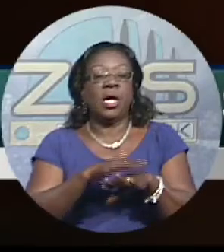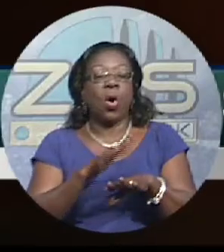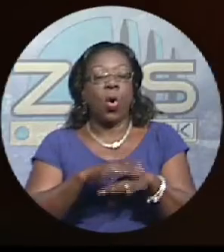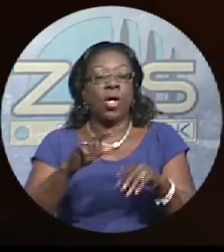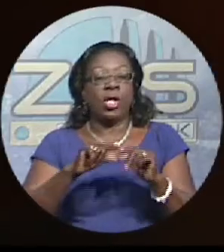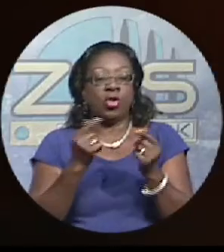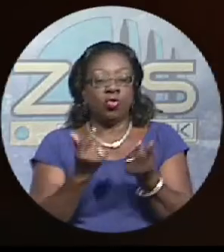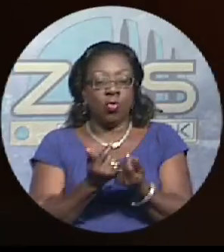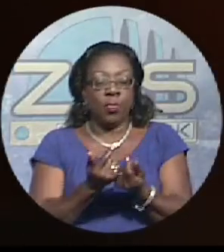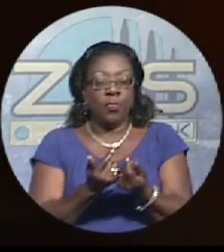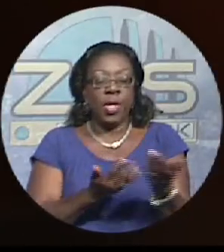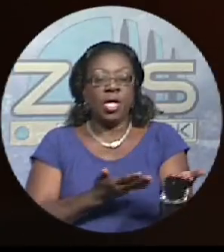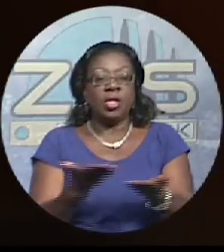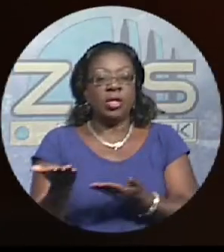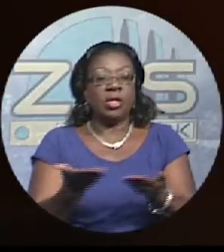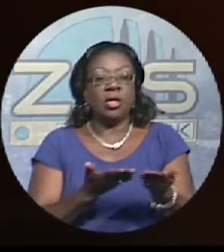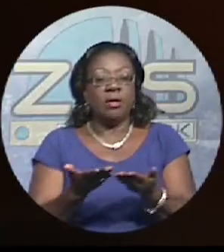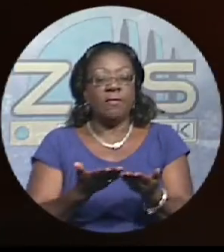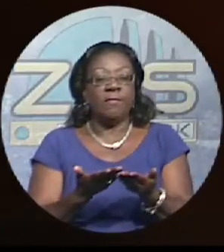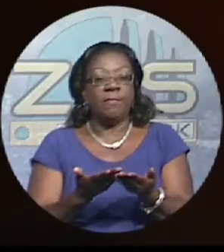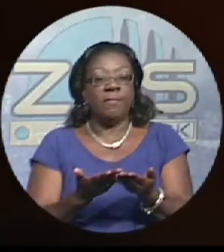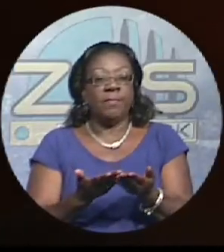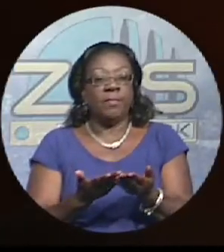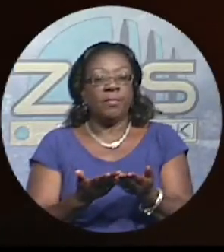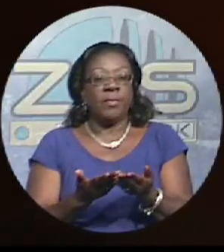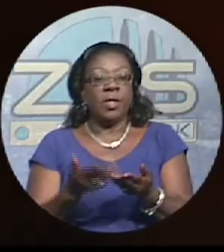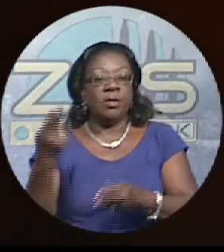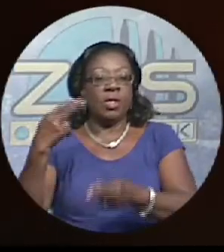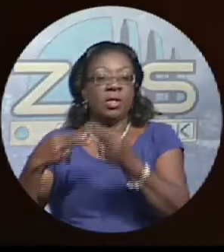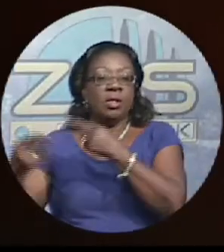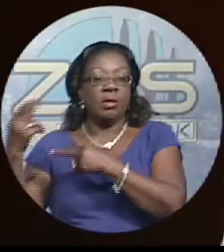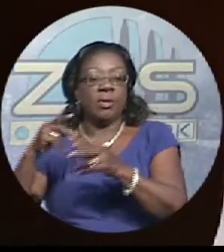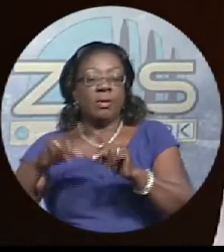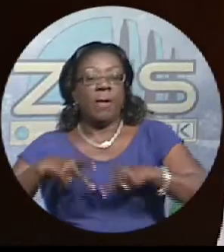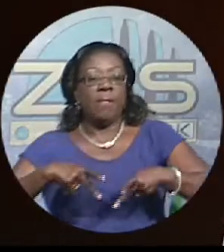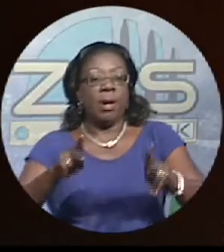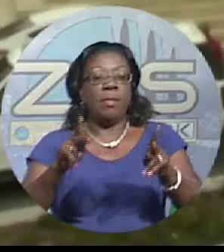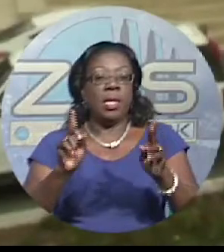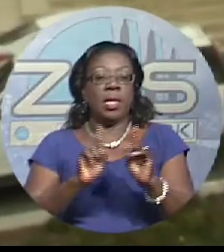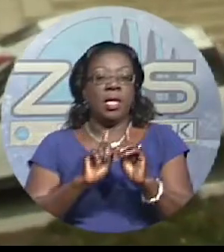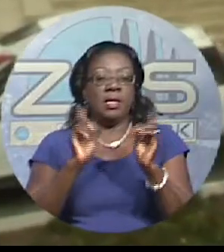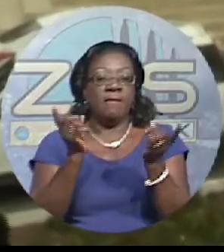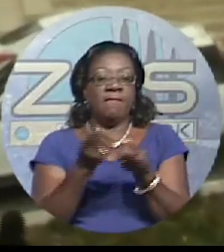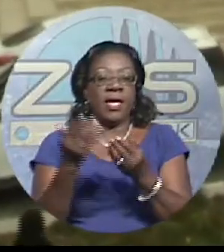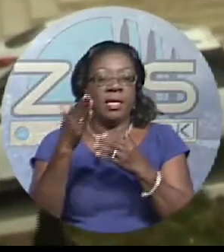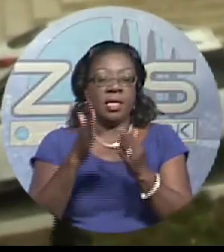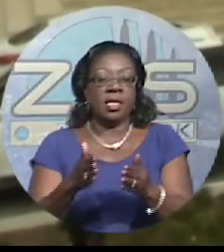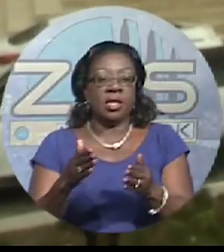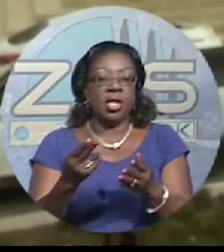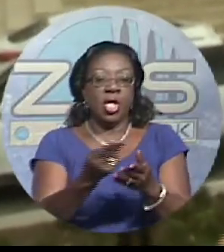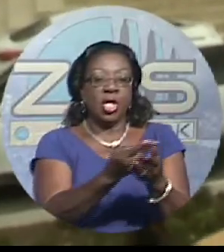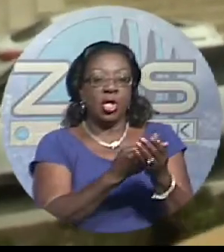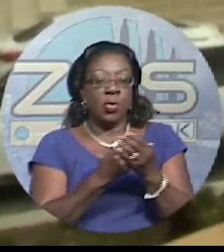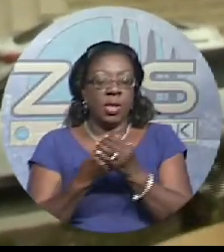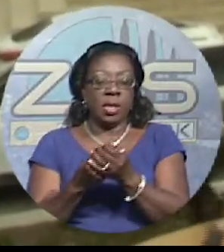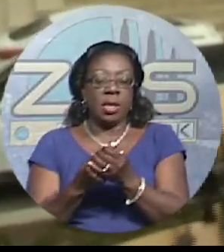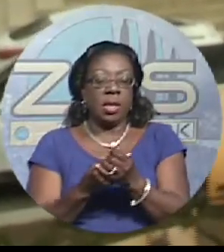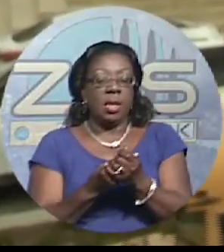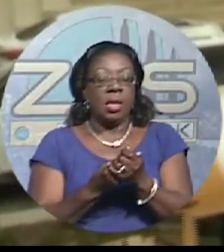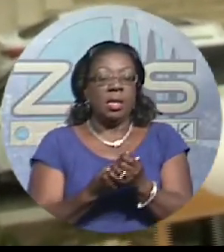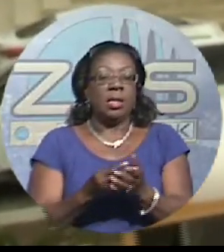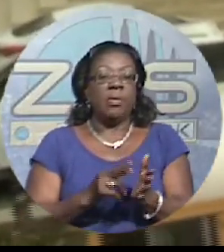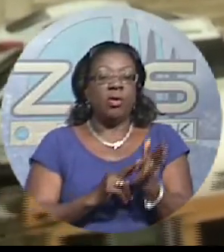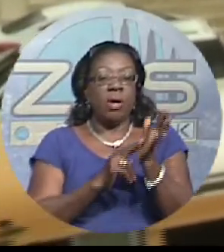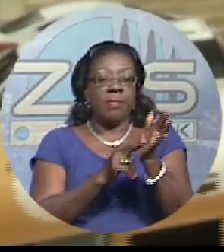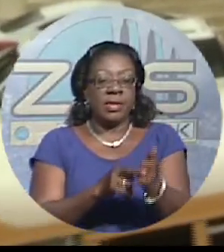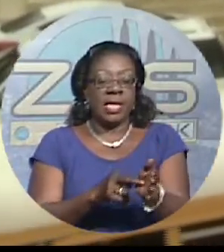serve as the first directors of this historic Public Defenders Unit. Public defenders represent criminal defendants